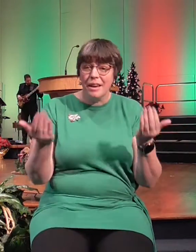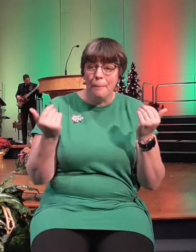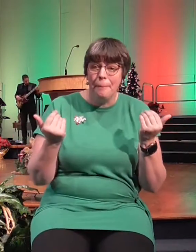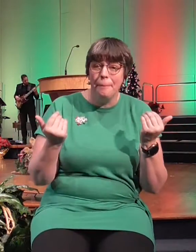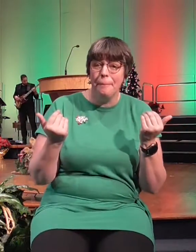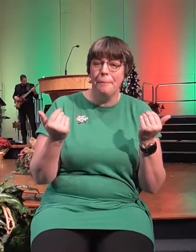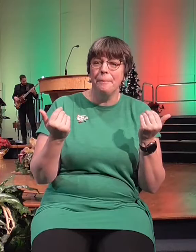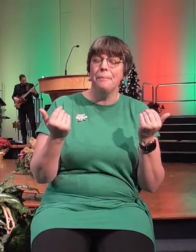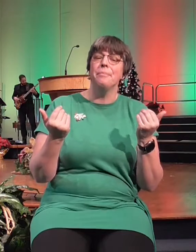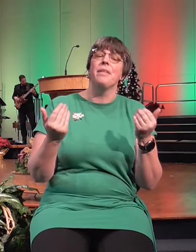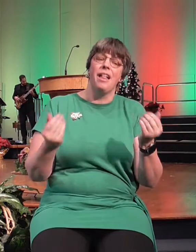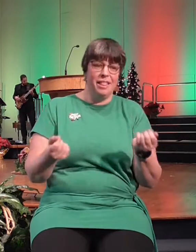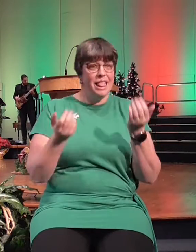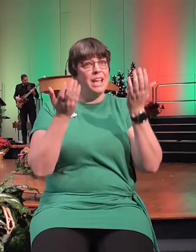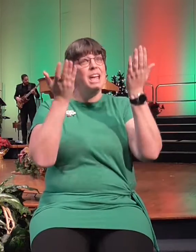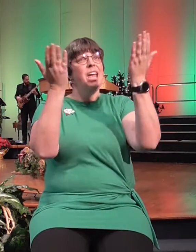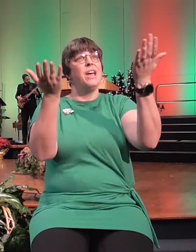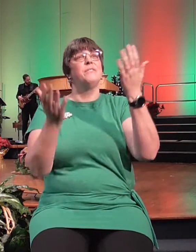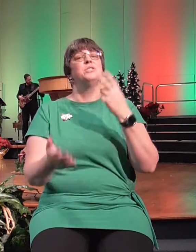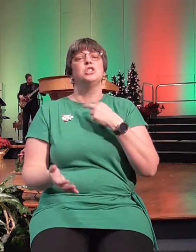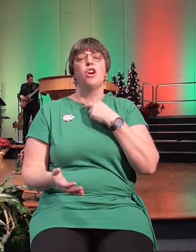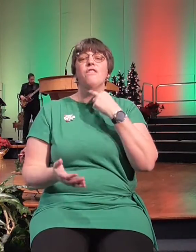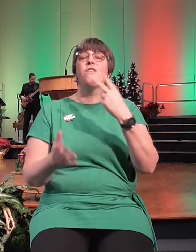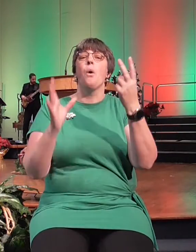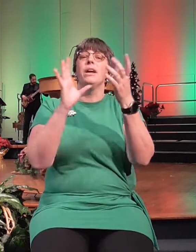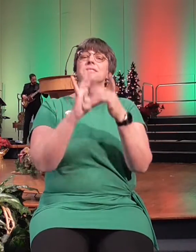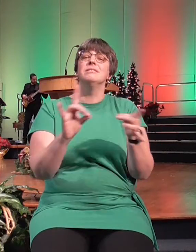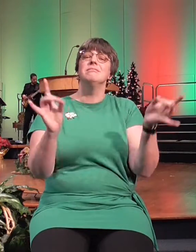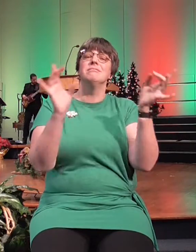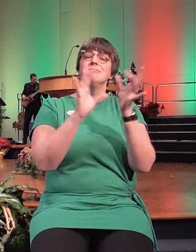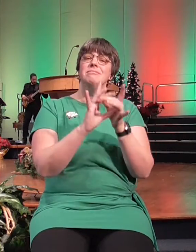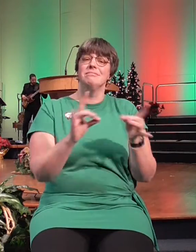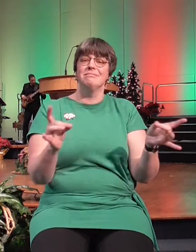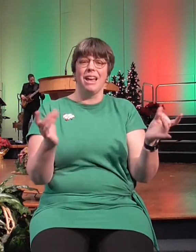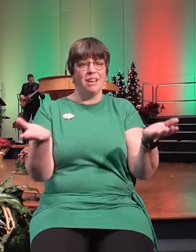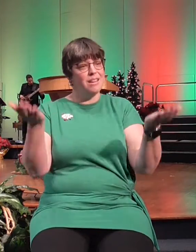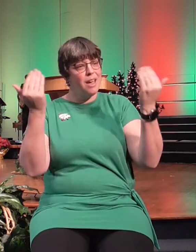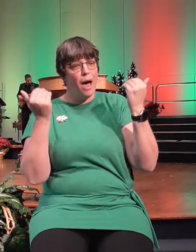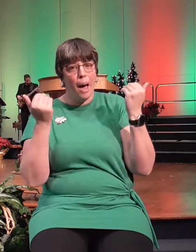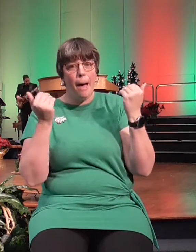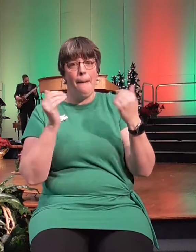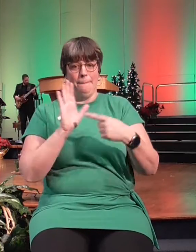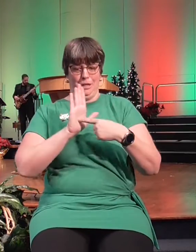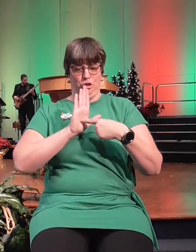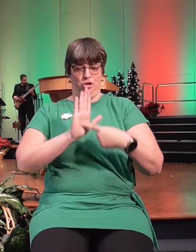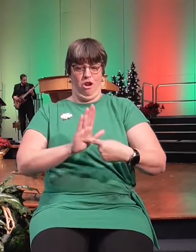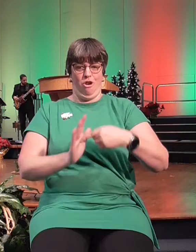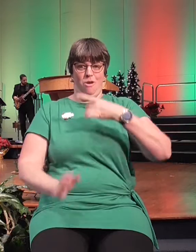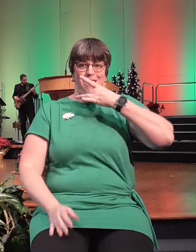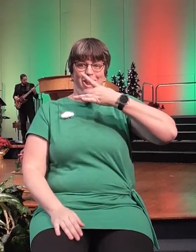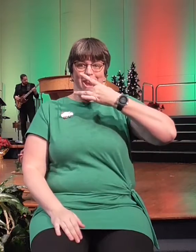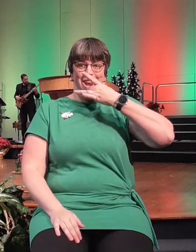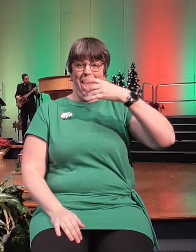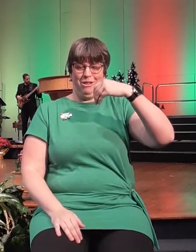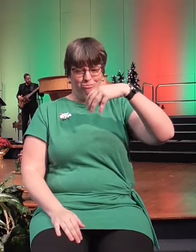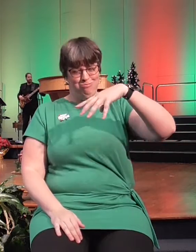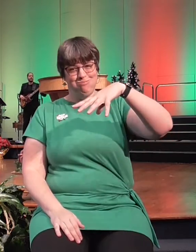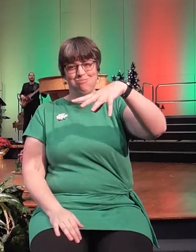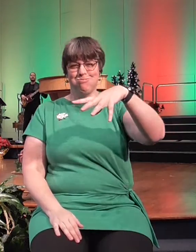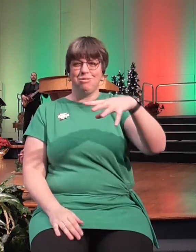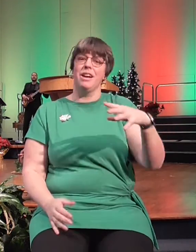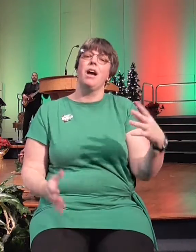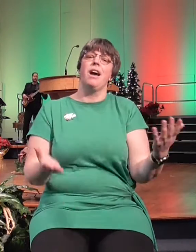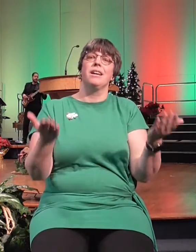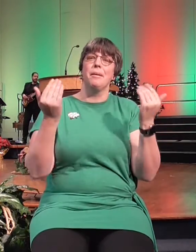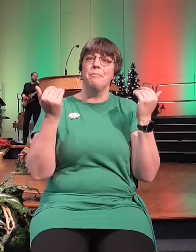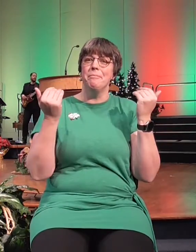come, lift your voice. Come, shine your light.